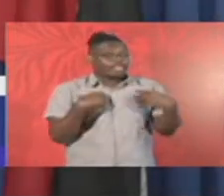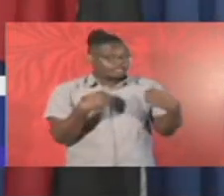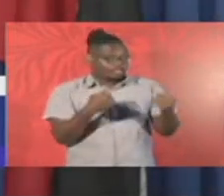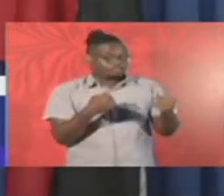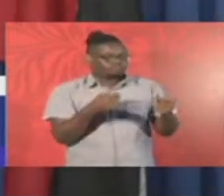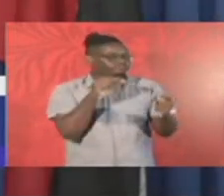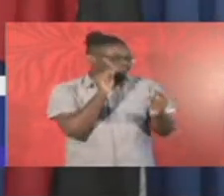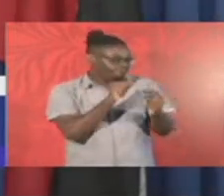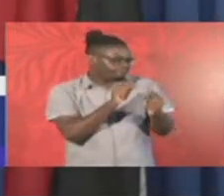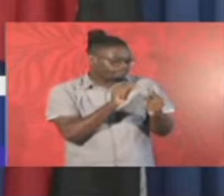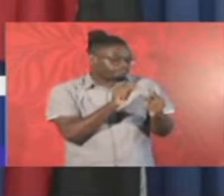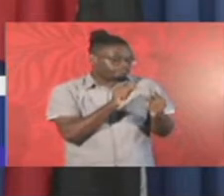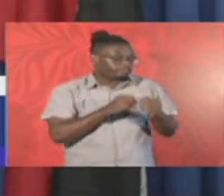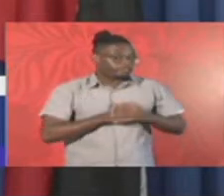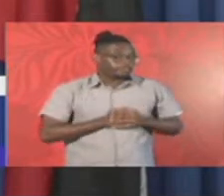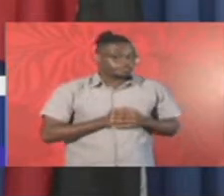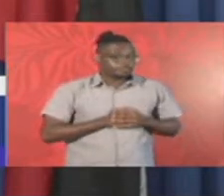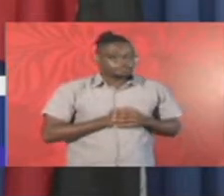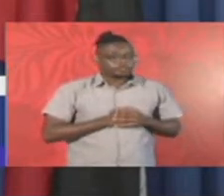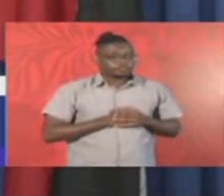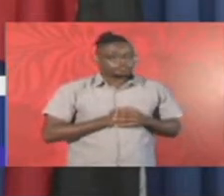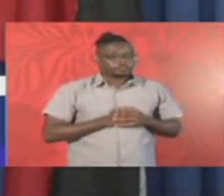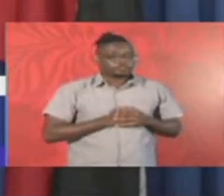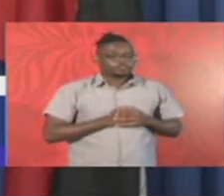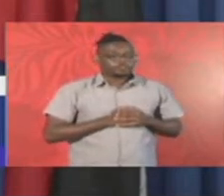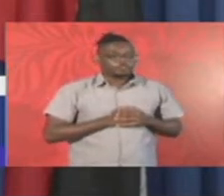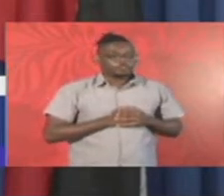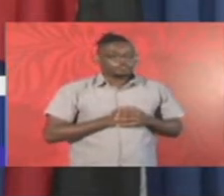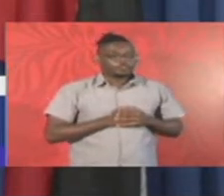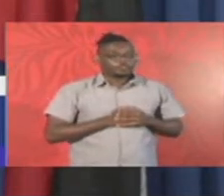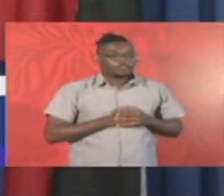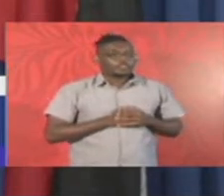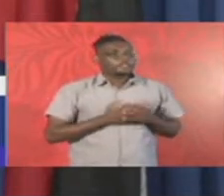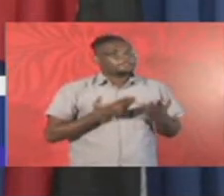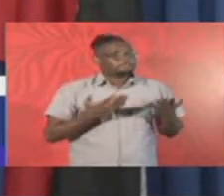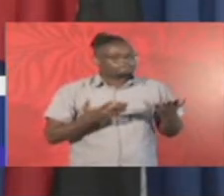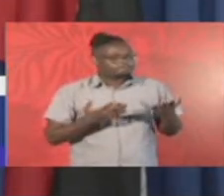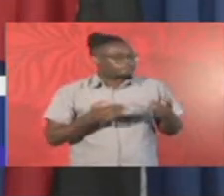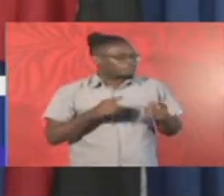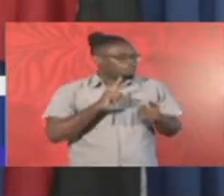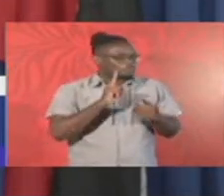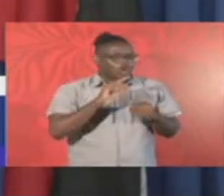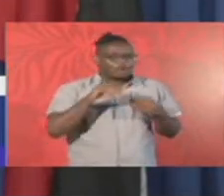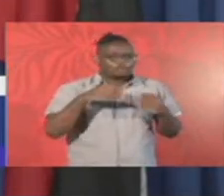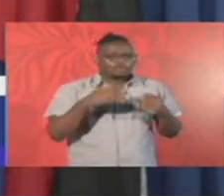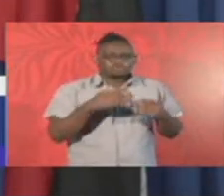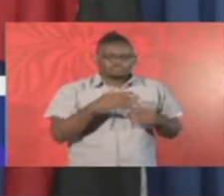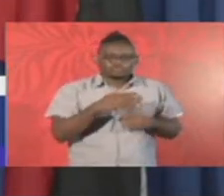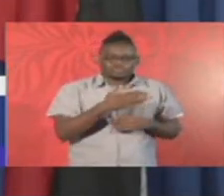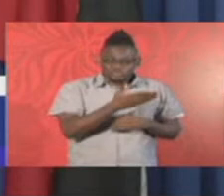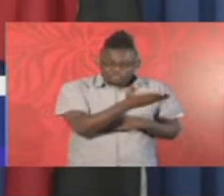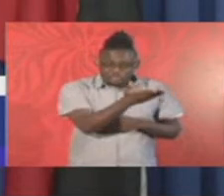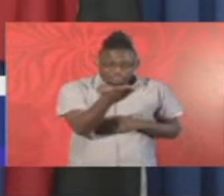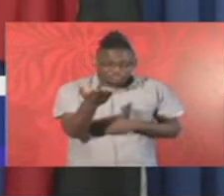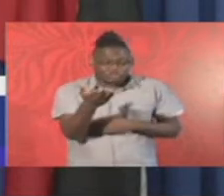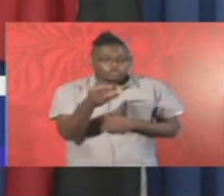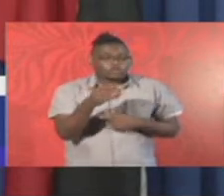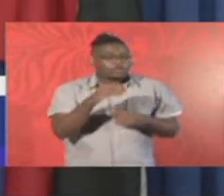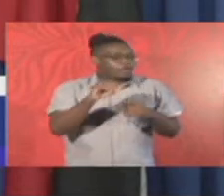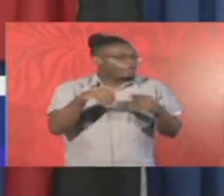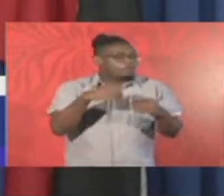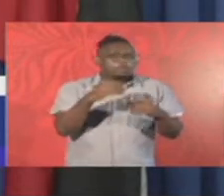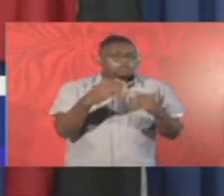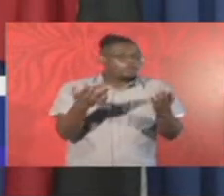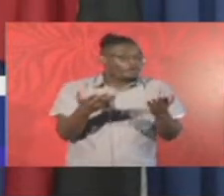in his adjectival descriptions, spoke to you about the glass being half full.